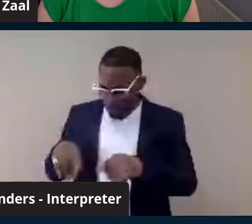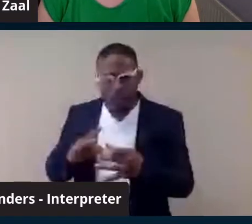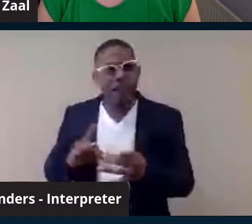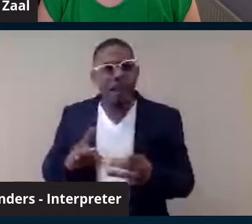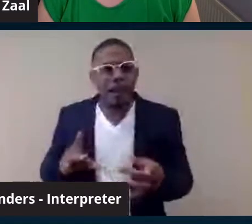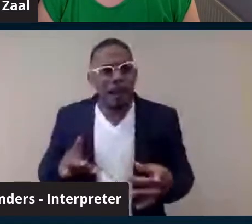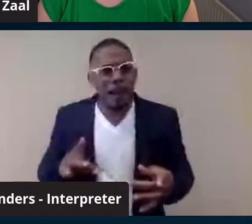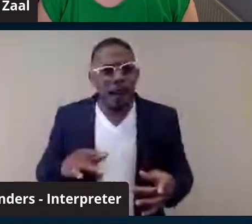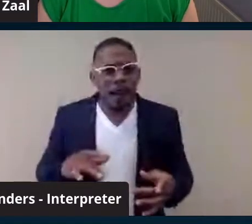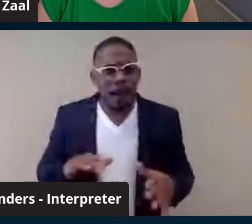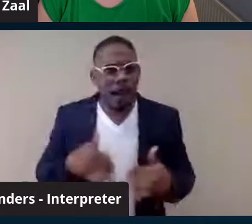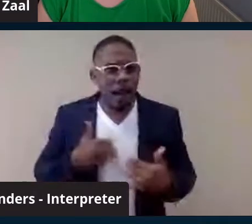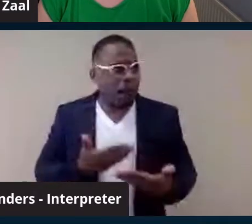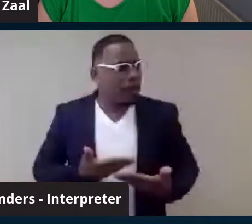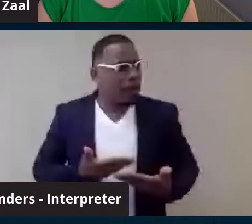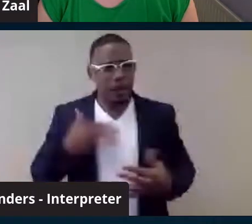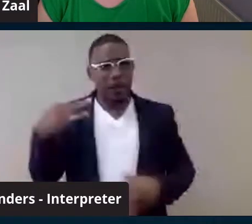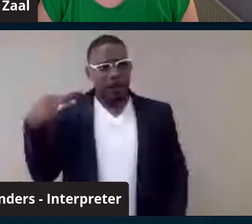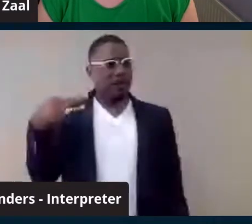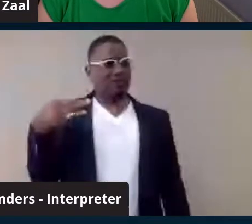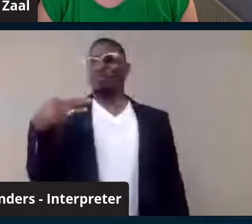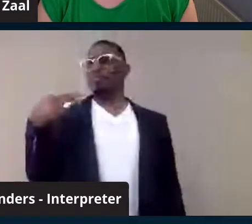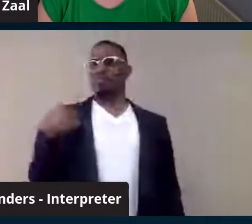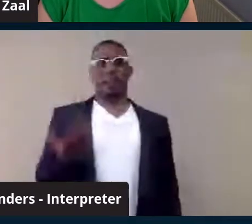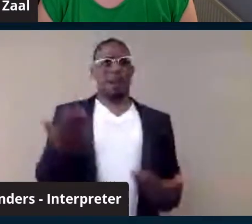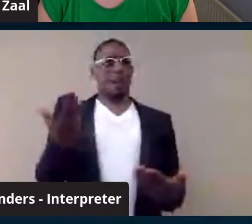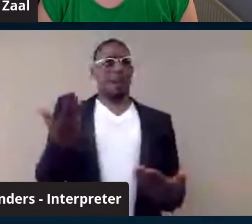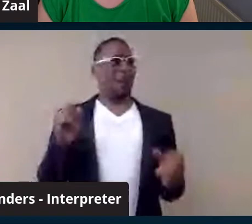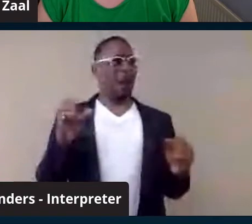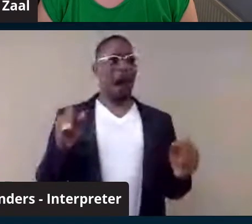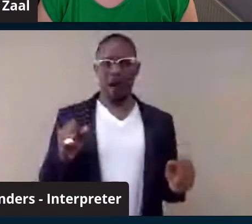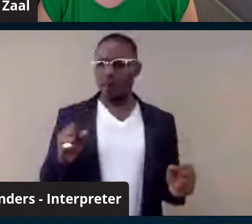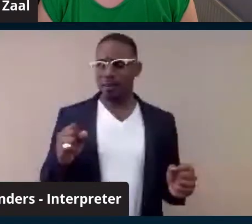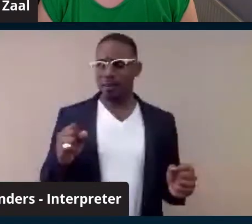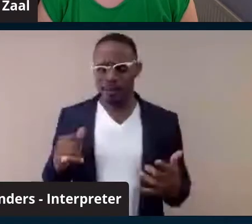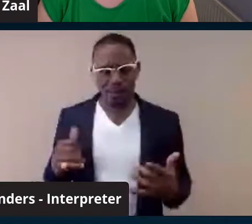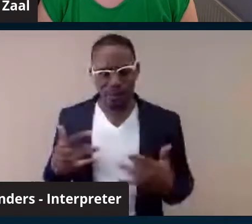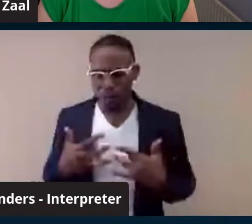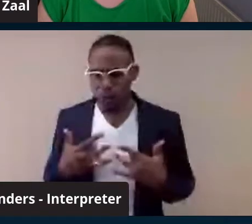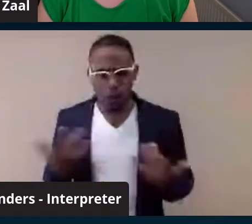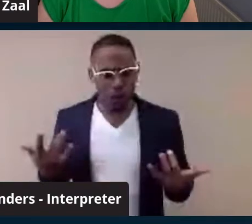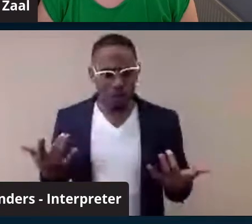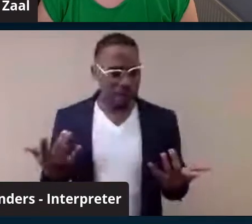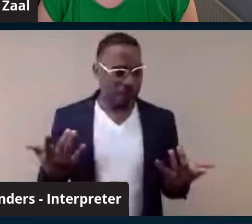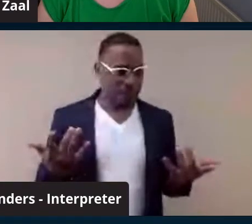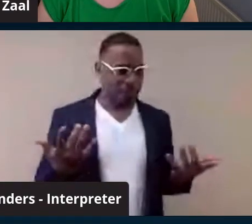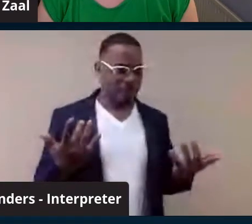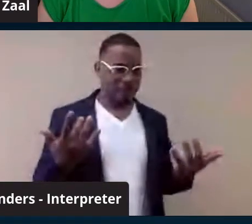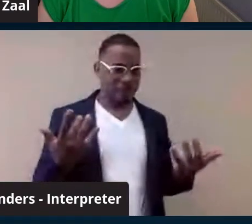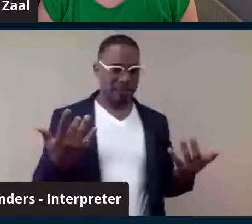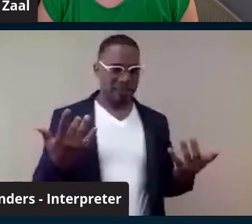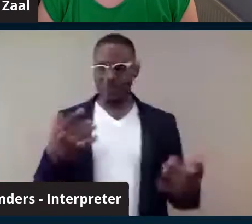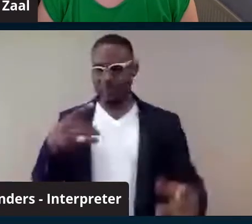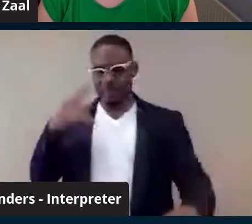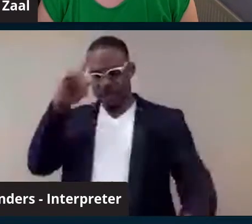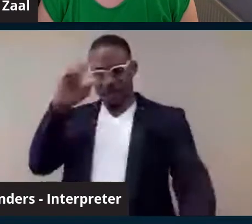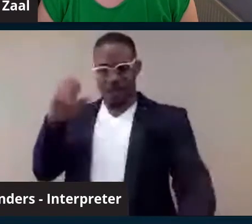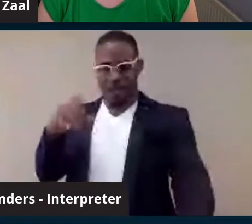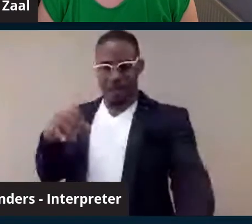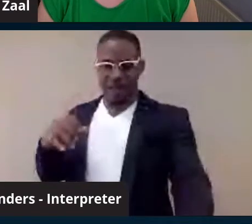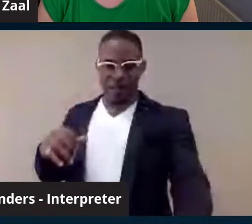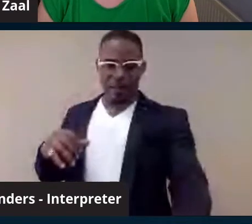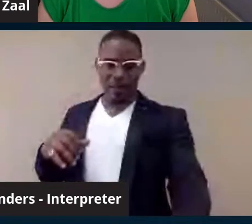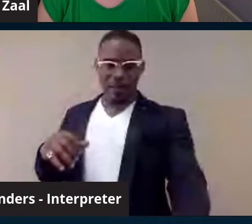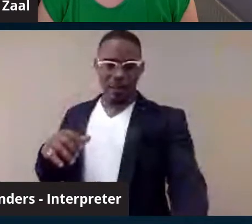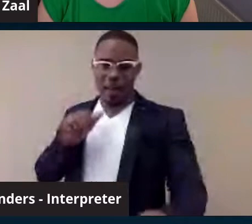been nominated. And I was like, wow, what's on earth? I didn't imagine it coming. I didn't see